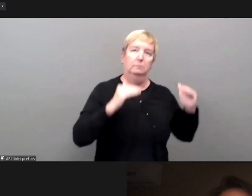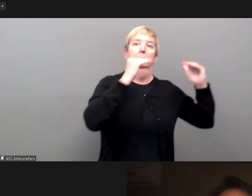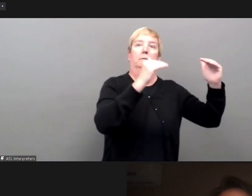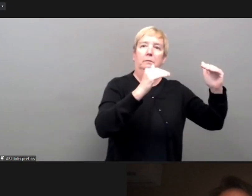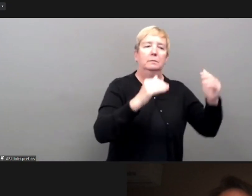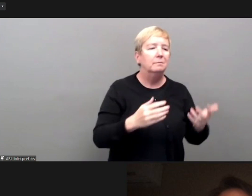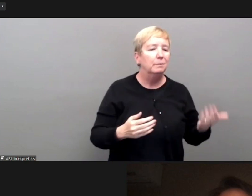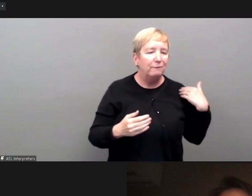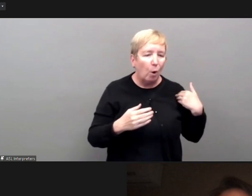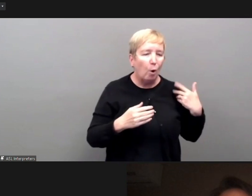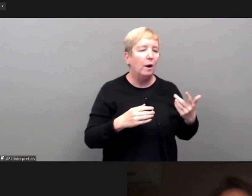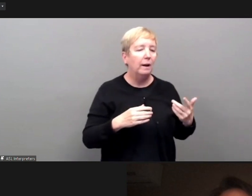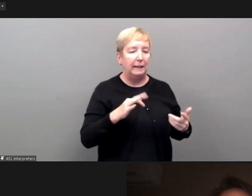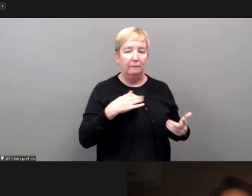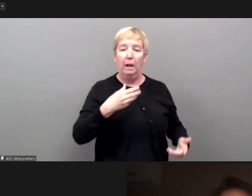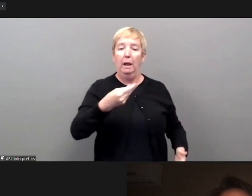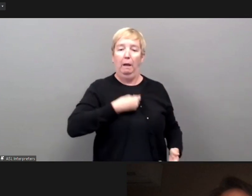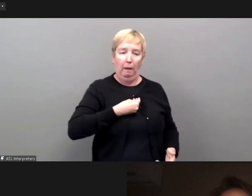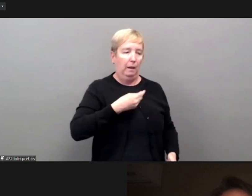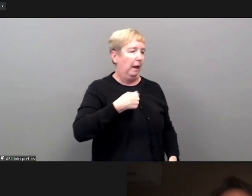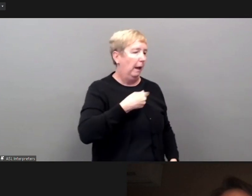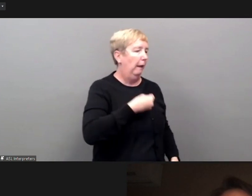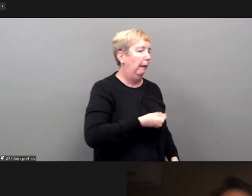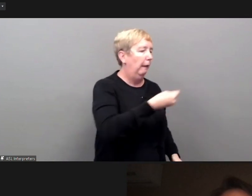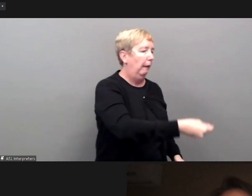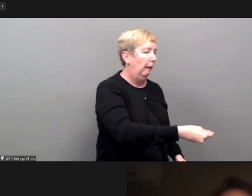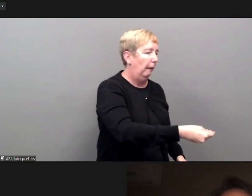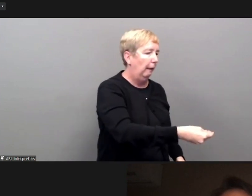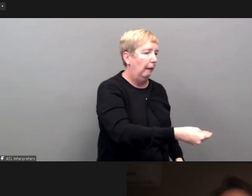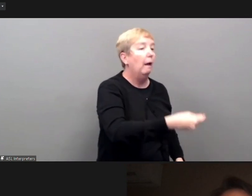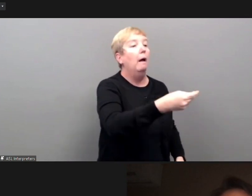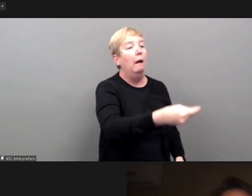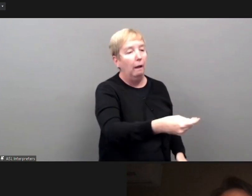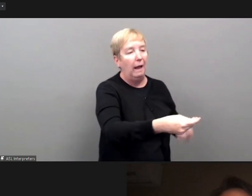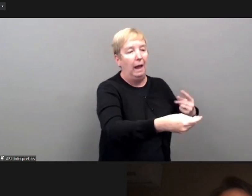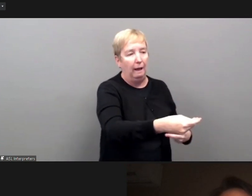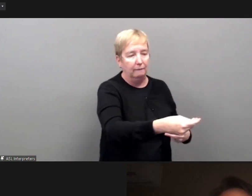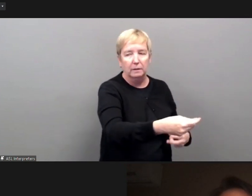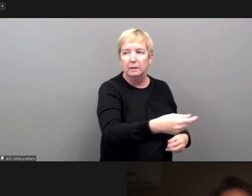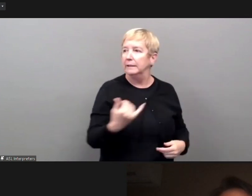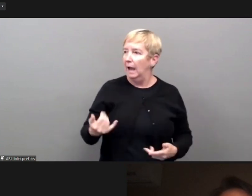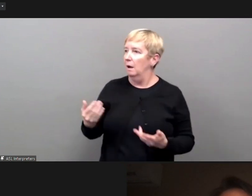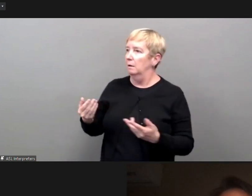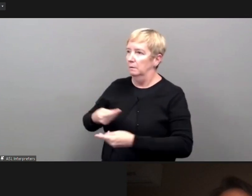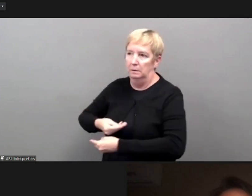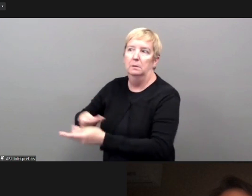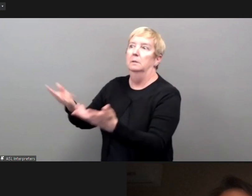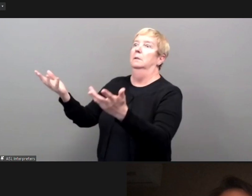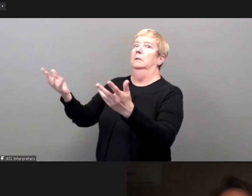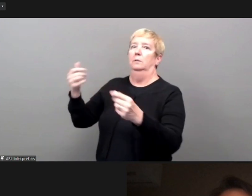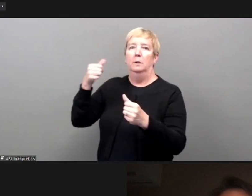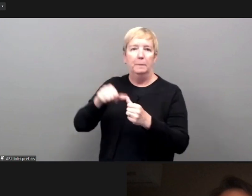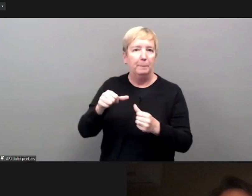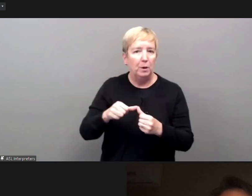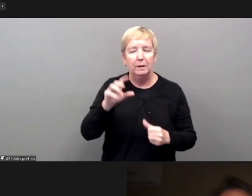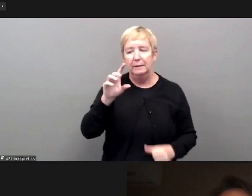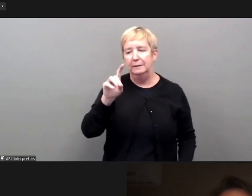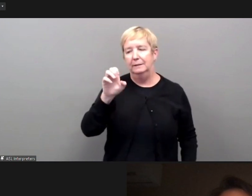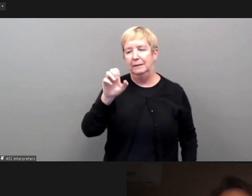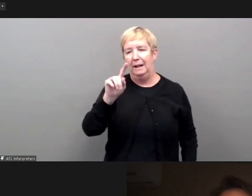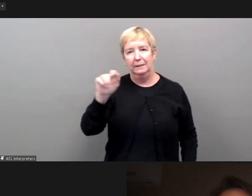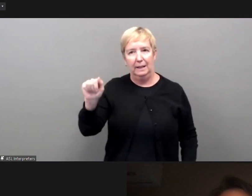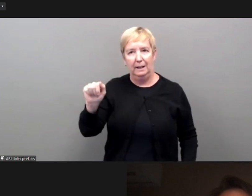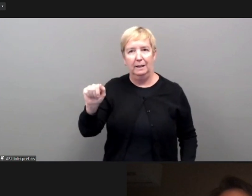1.5 people, is a different world than now when Delta, in the graphic Christine showed, Delta is